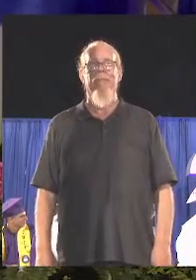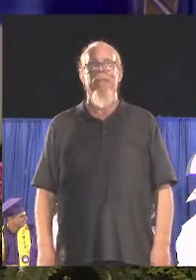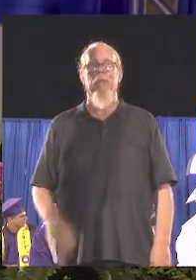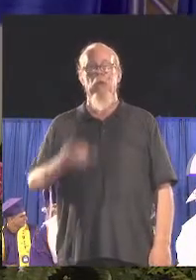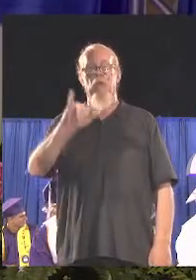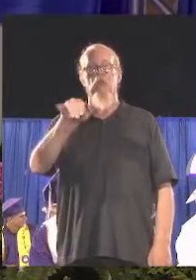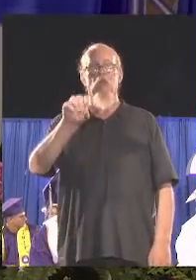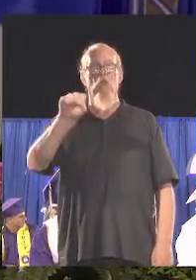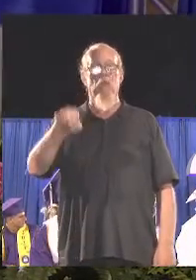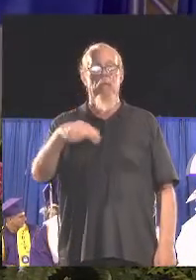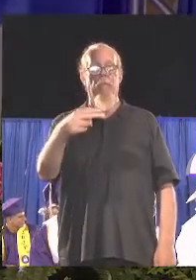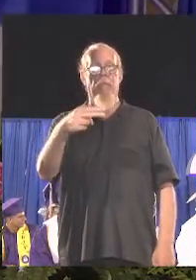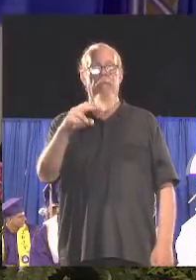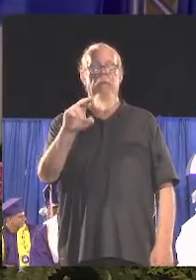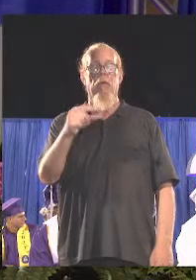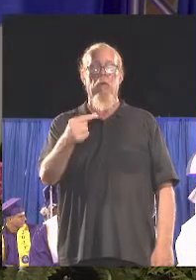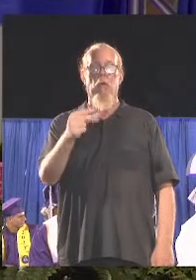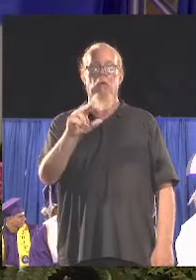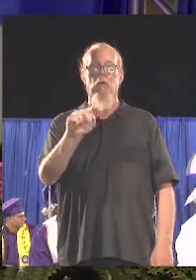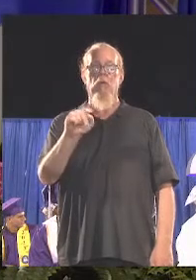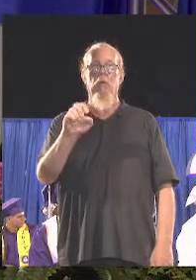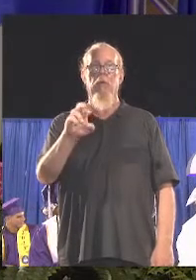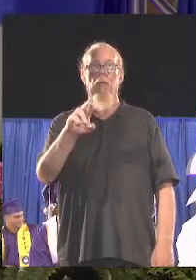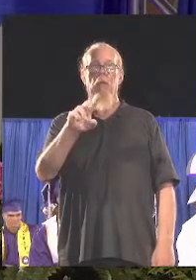Joseph E. Gutierrez, San Antonio College.